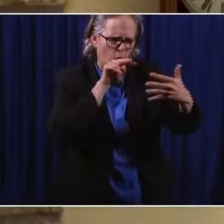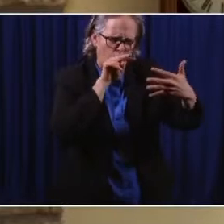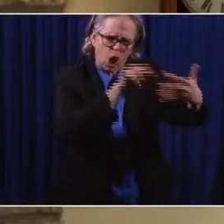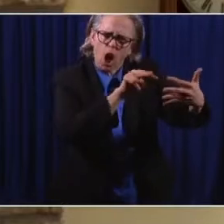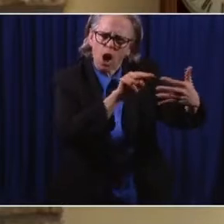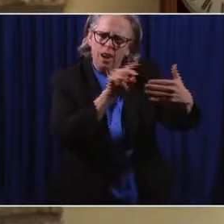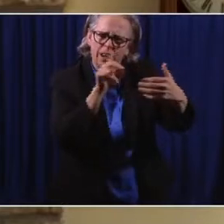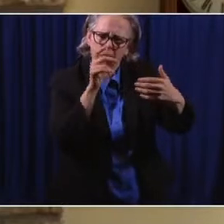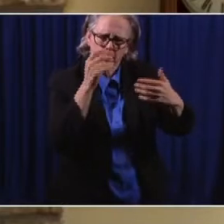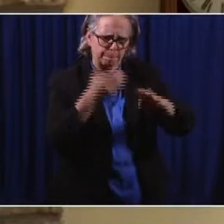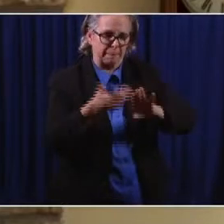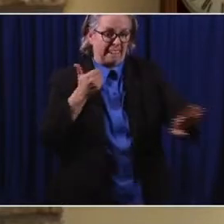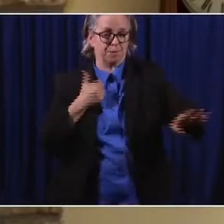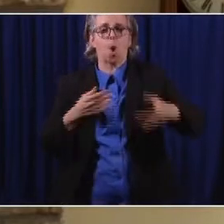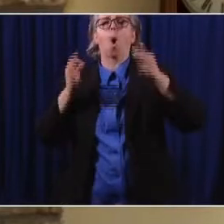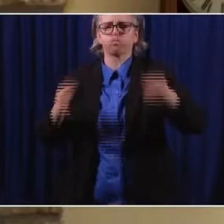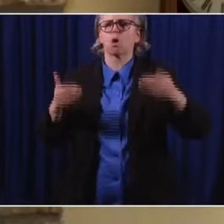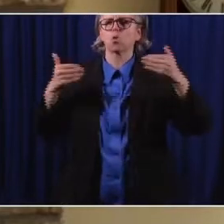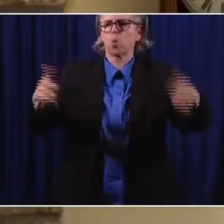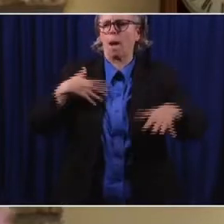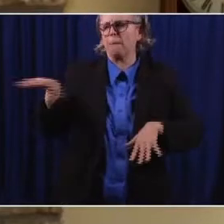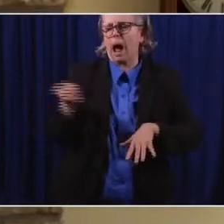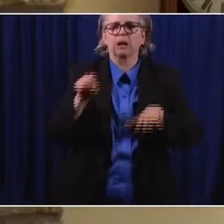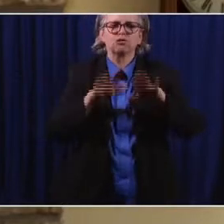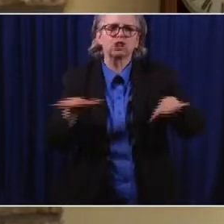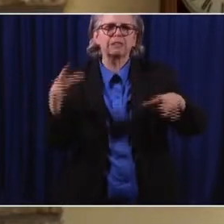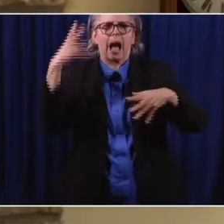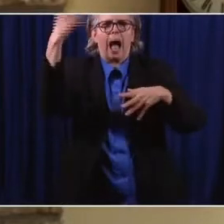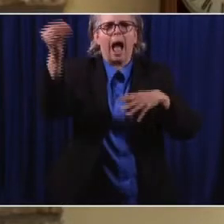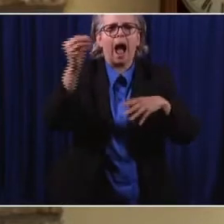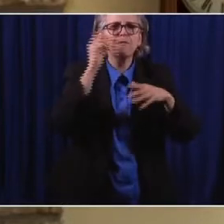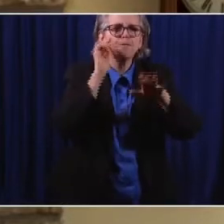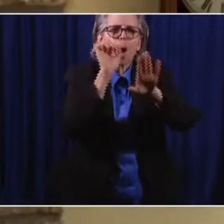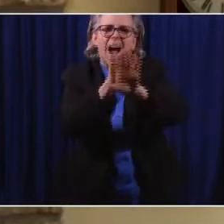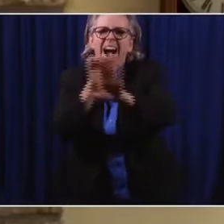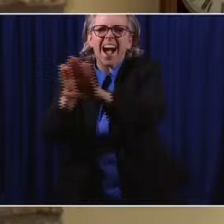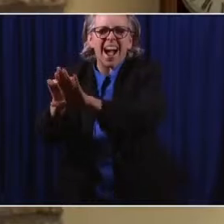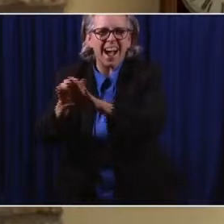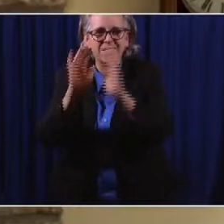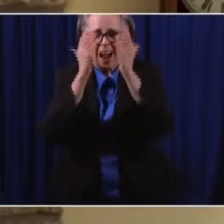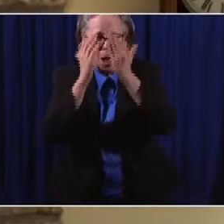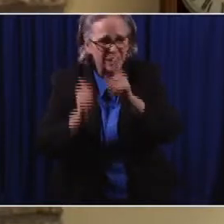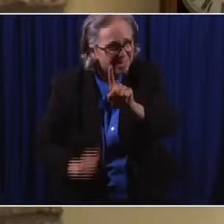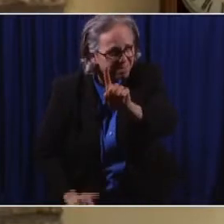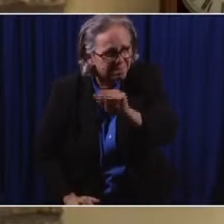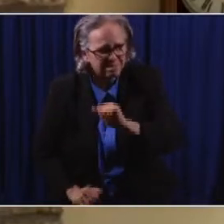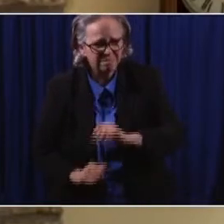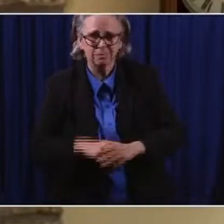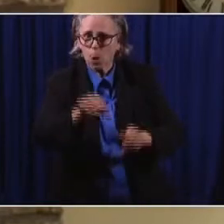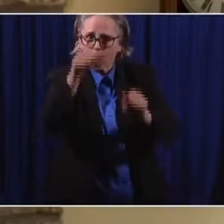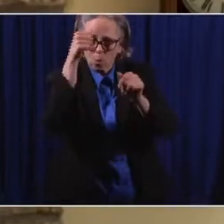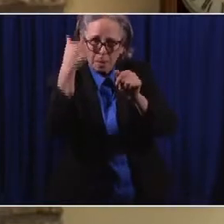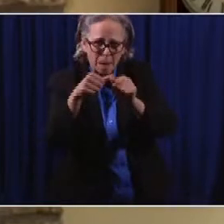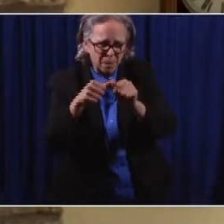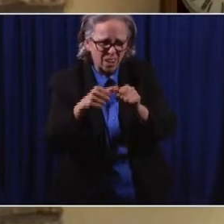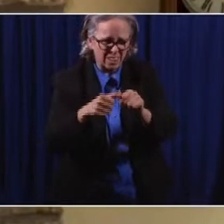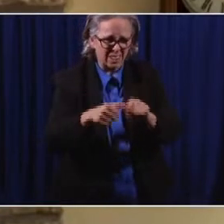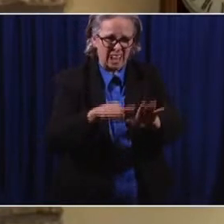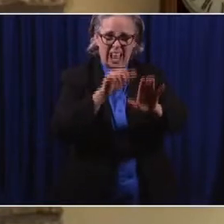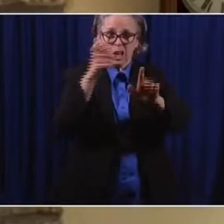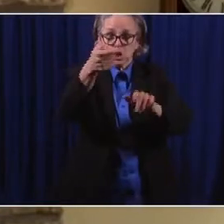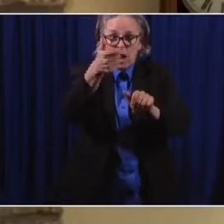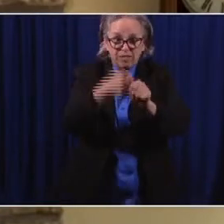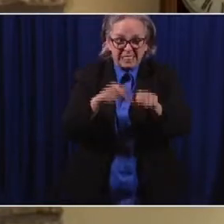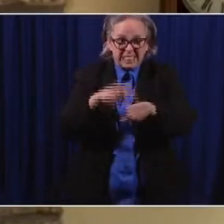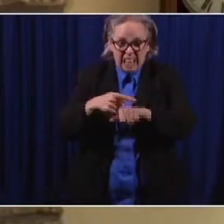think, if your child's knocking on X number of doors, well, your odds have gone up that somebody inside might have COVID and they might not